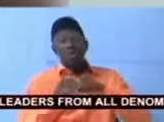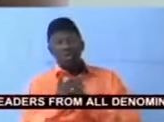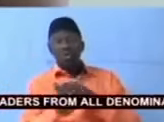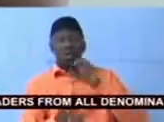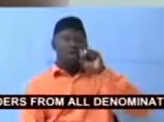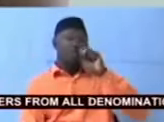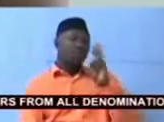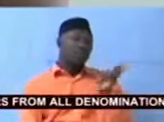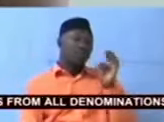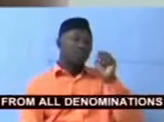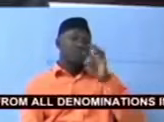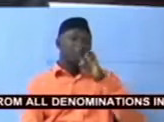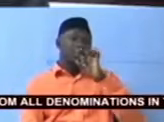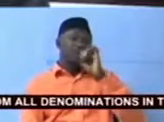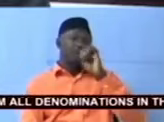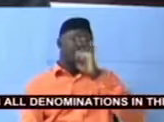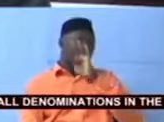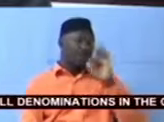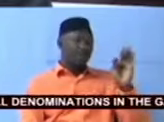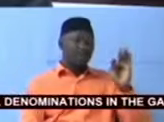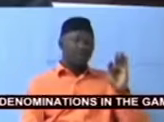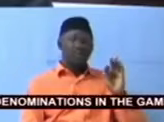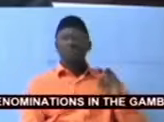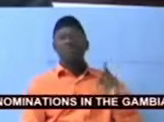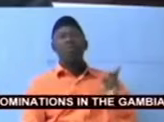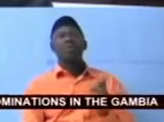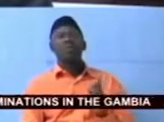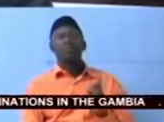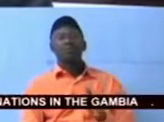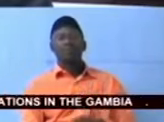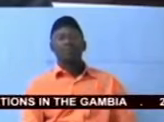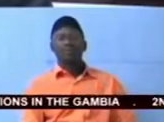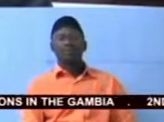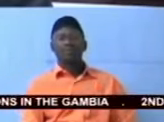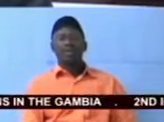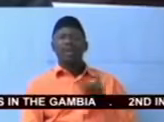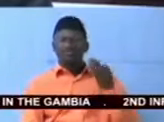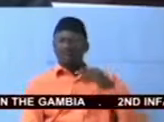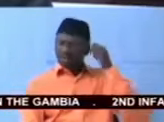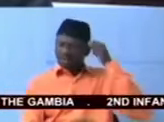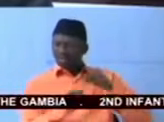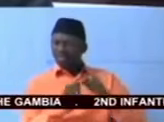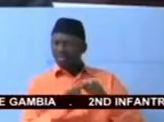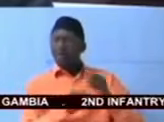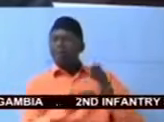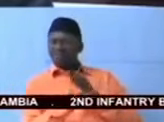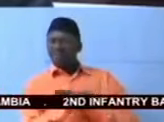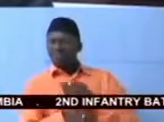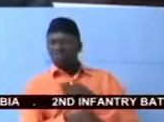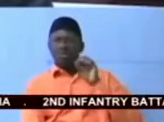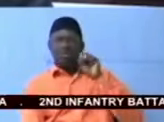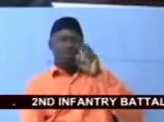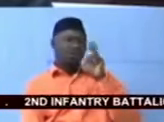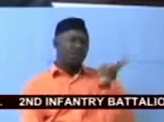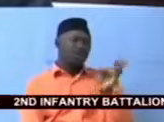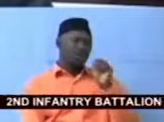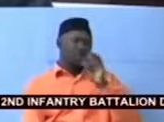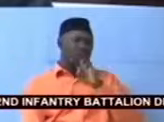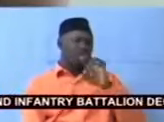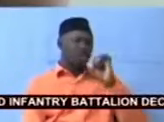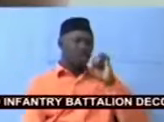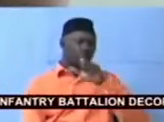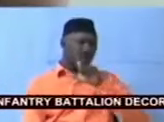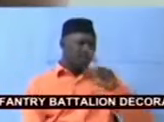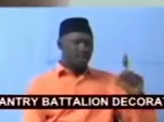mag be. If I can vividly remember, he was sheriff at some point, but I think now he should be the master of the High Court, I think. Chuma mune